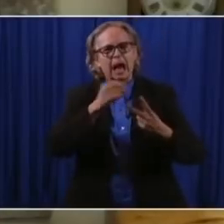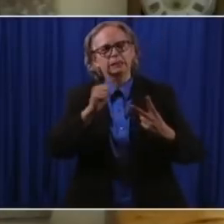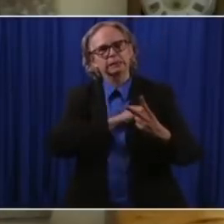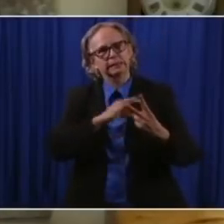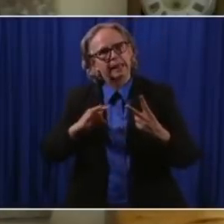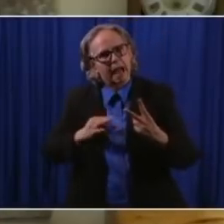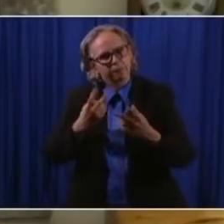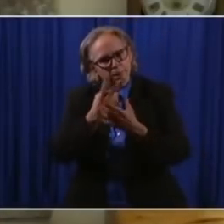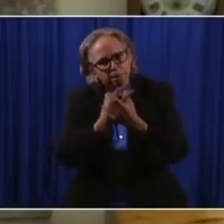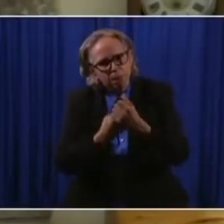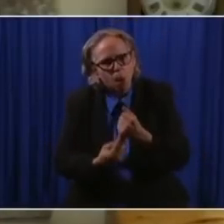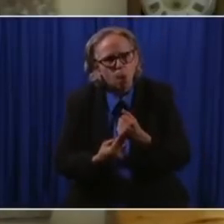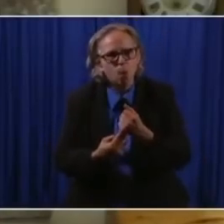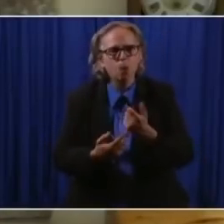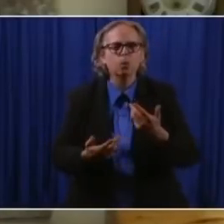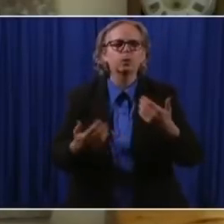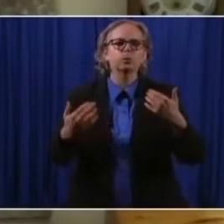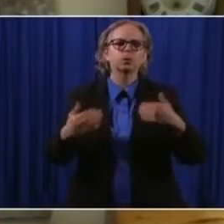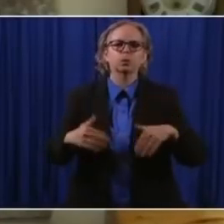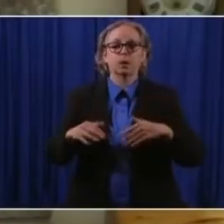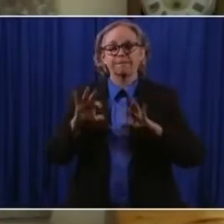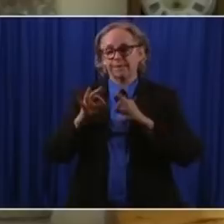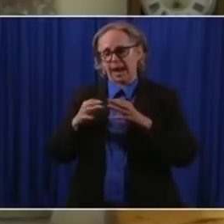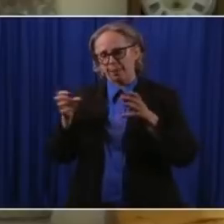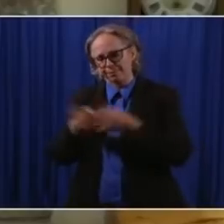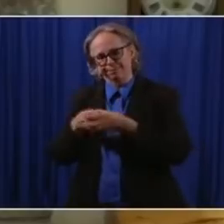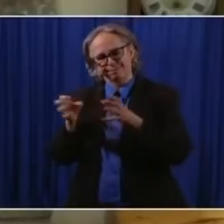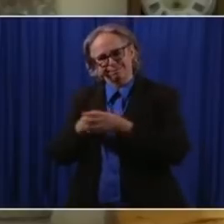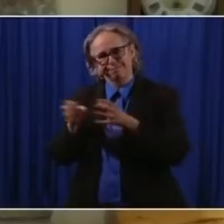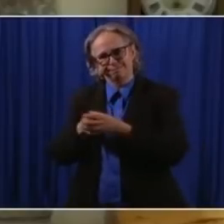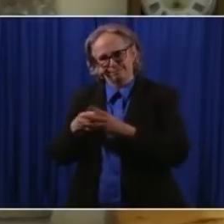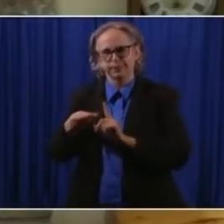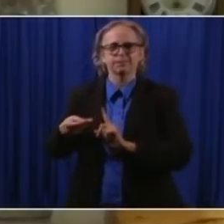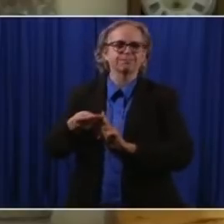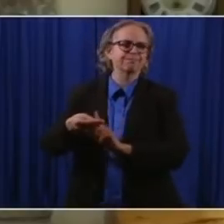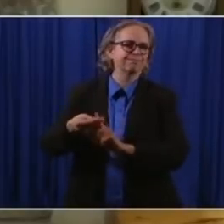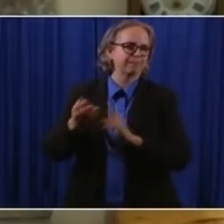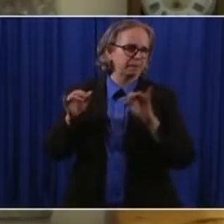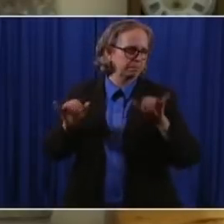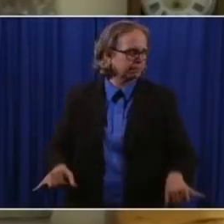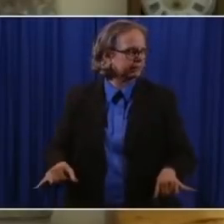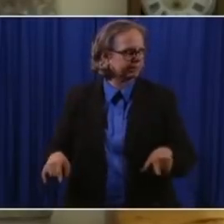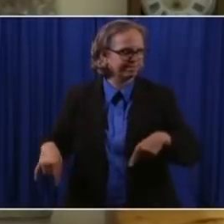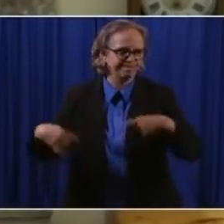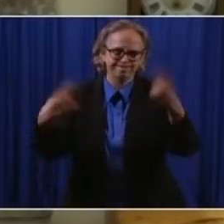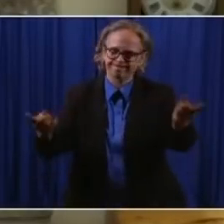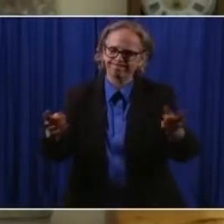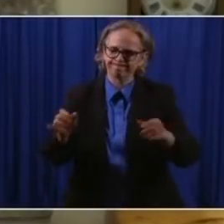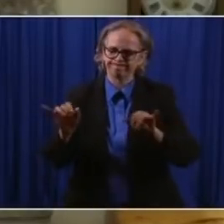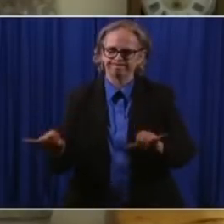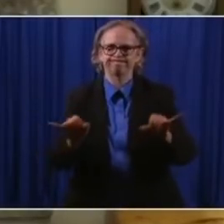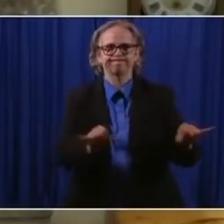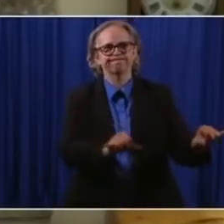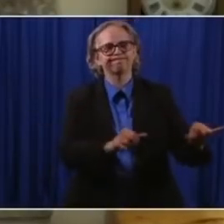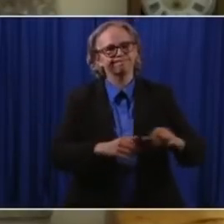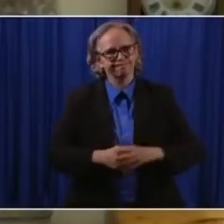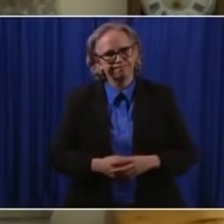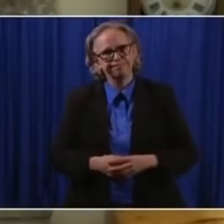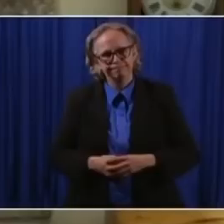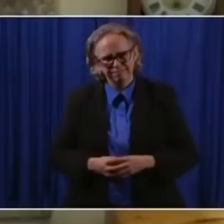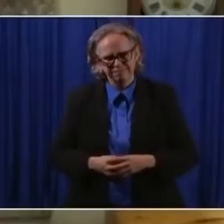within households, according to local health department officials. So what we've seen, again, is the shift, a fundamental